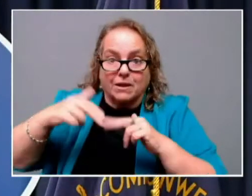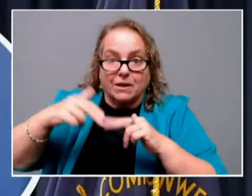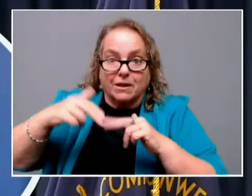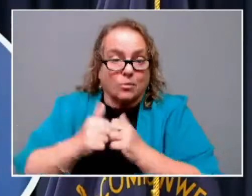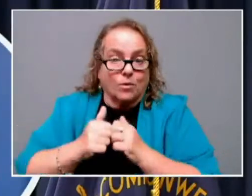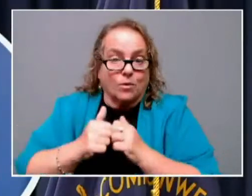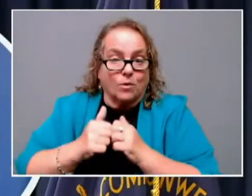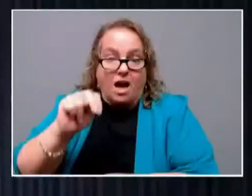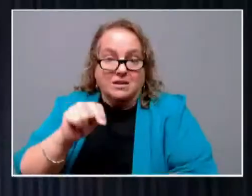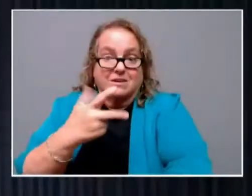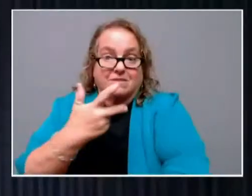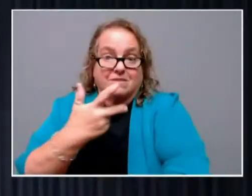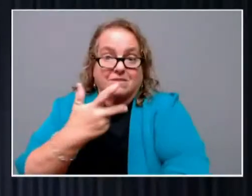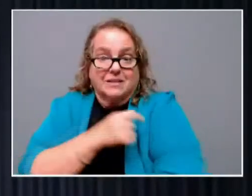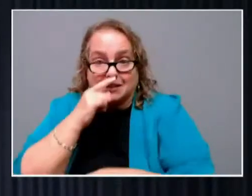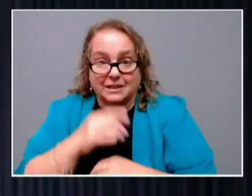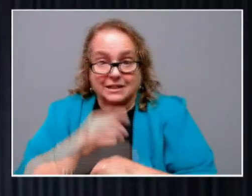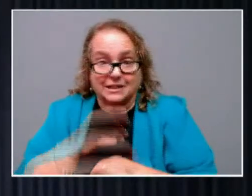Akisto from the Herald Leader.